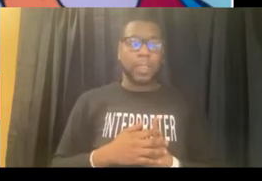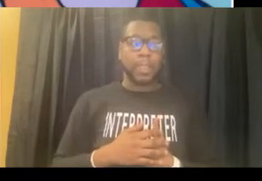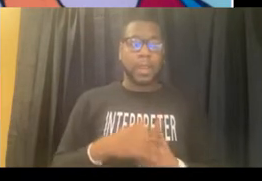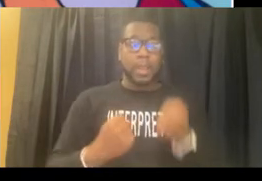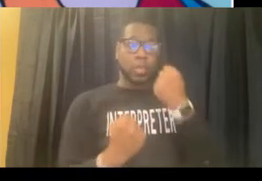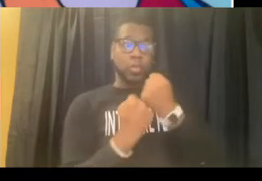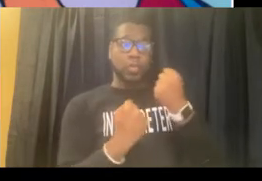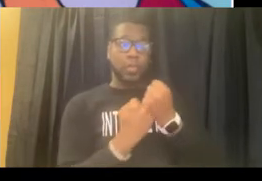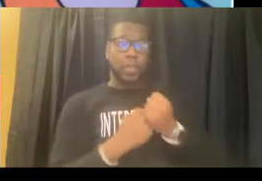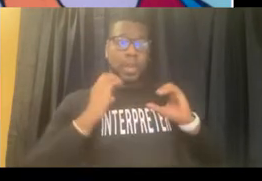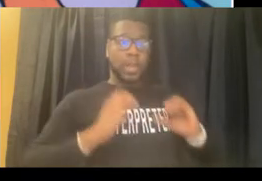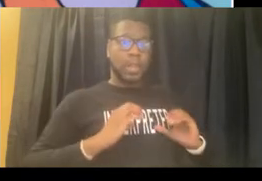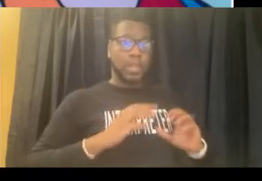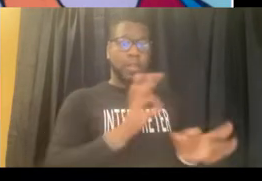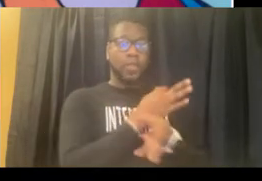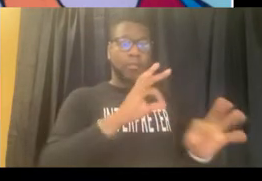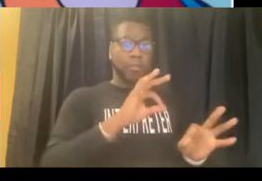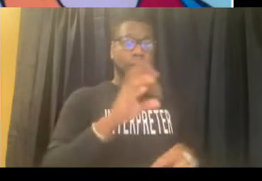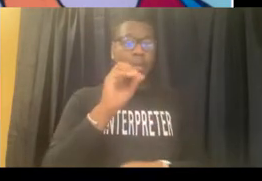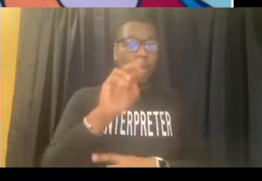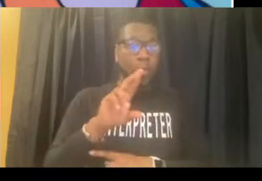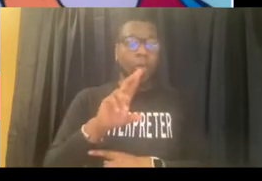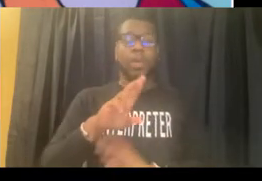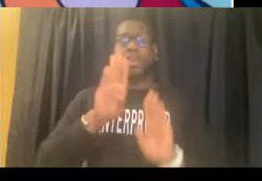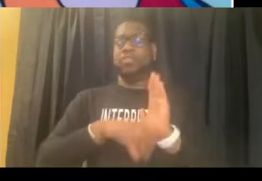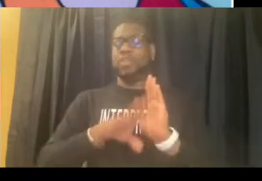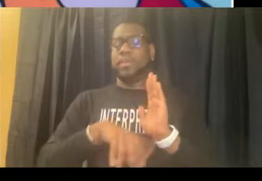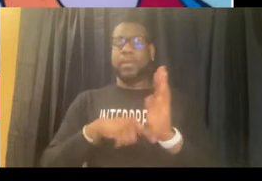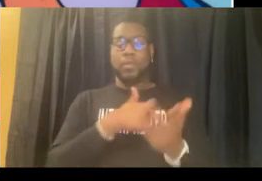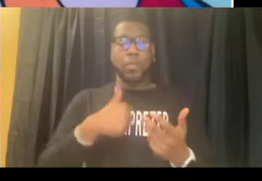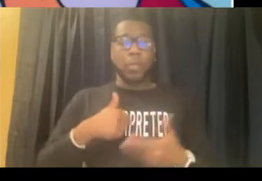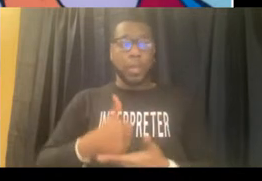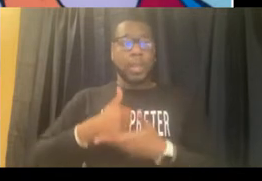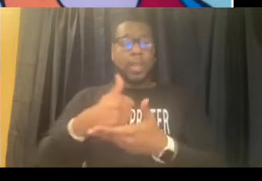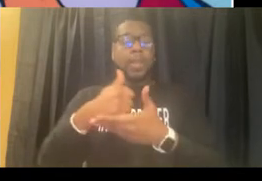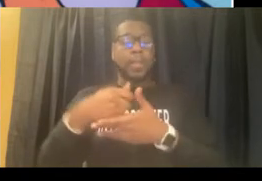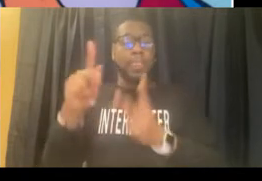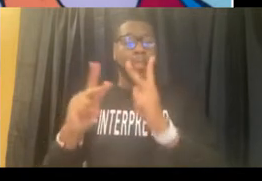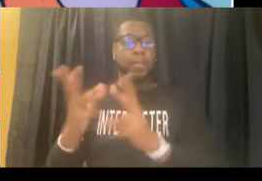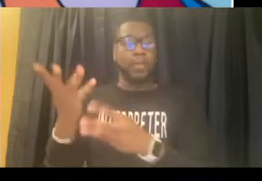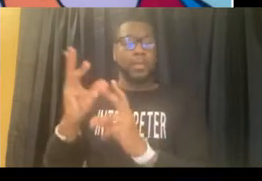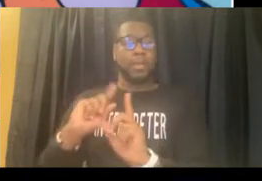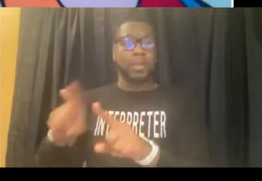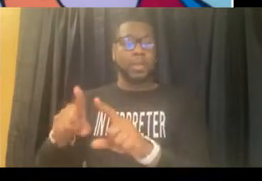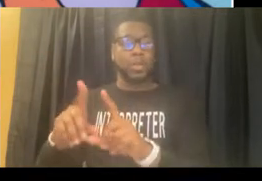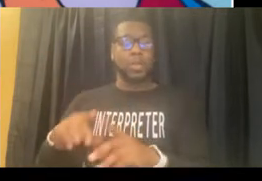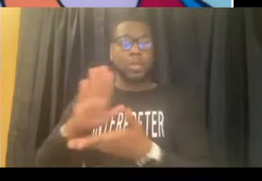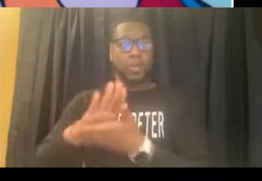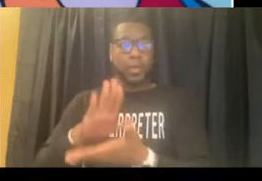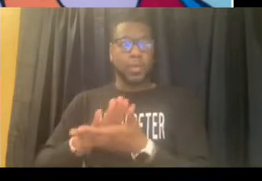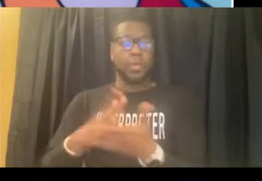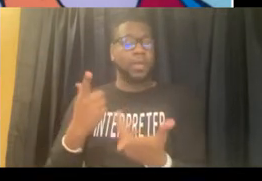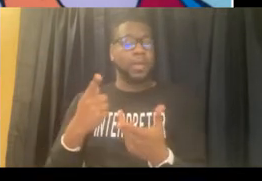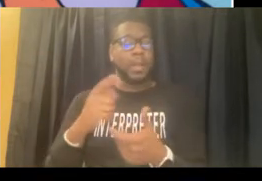cost. We help survivors get back into school by providing funding to maintain in school, whether it